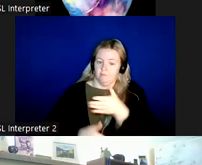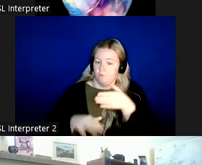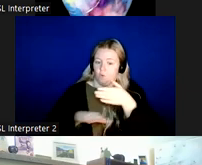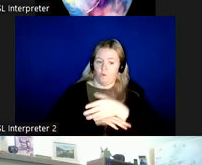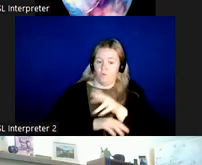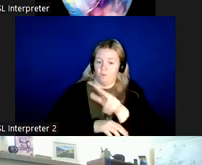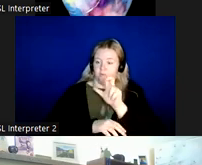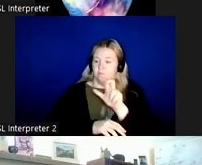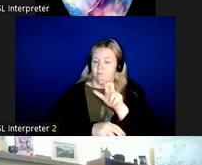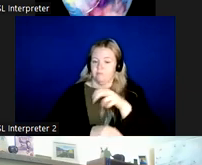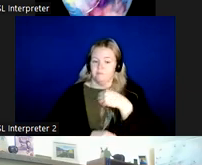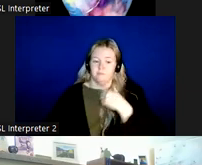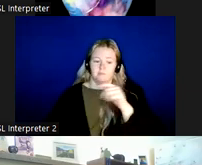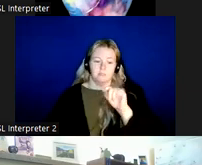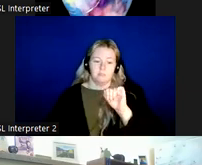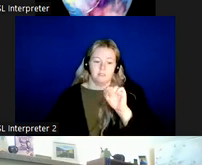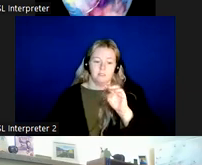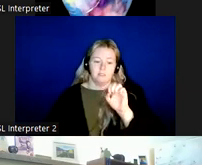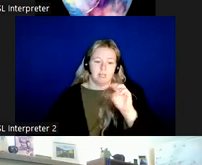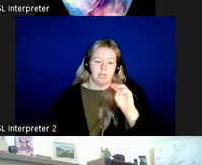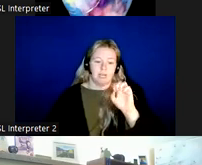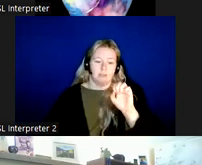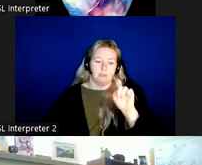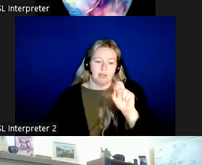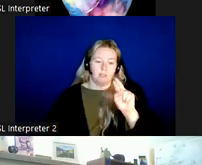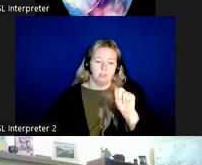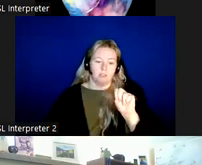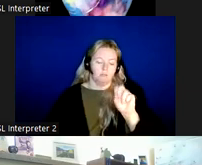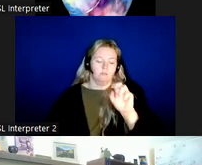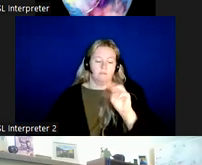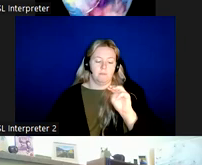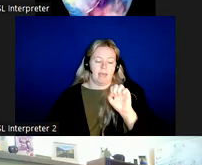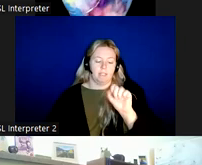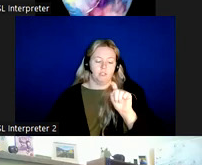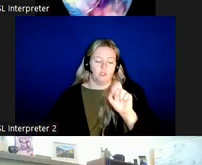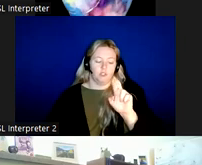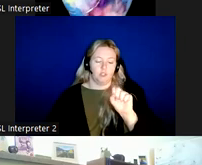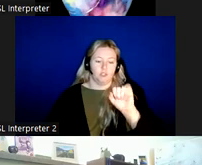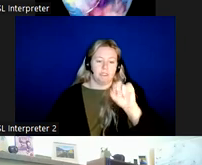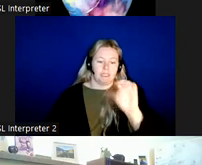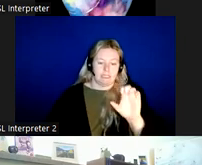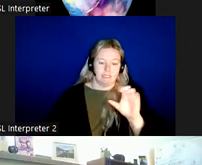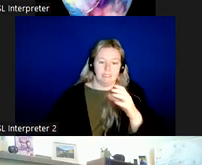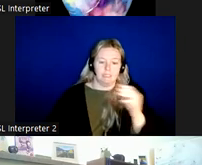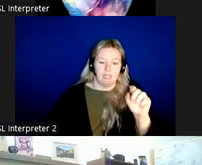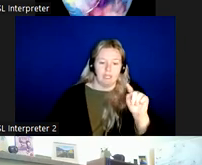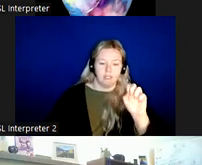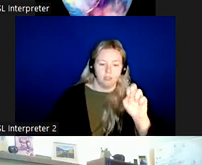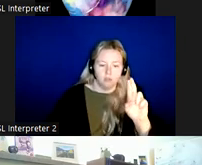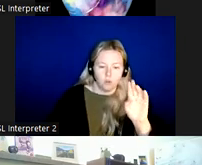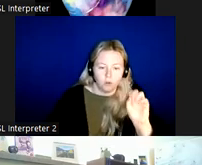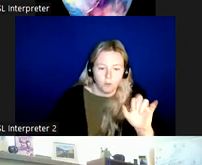donation from Time Masters Inc. and Torbay Road in St. John's. And those are the same as lending out a